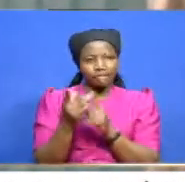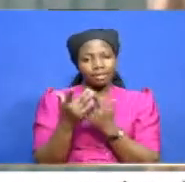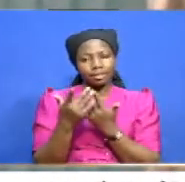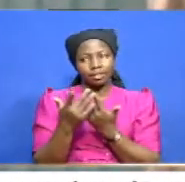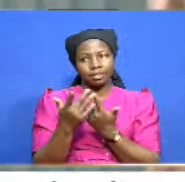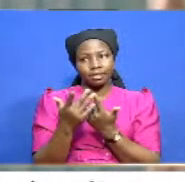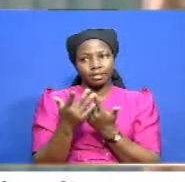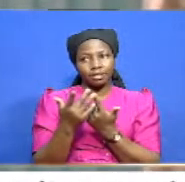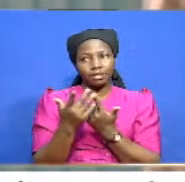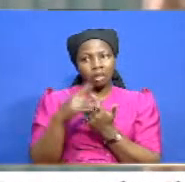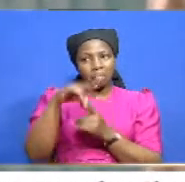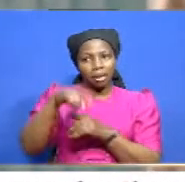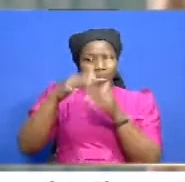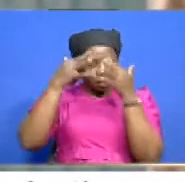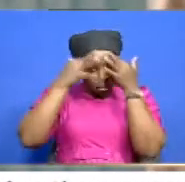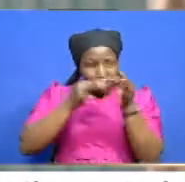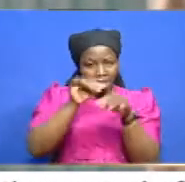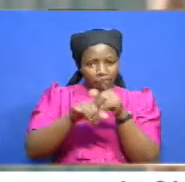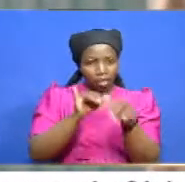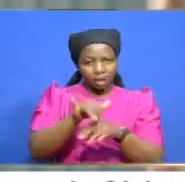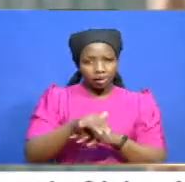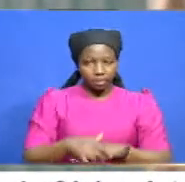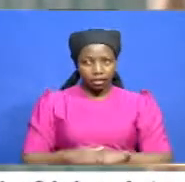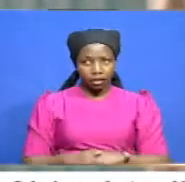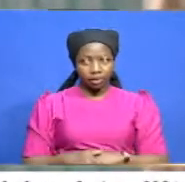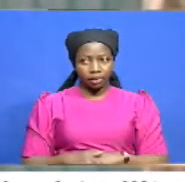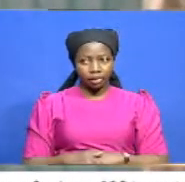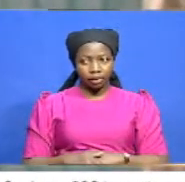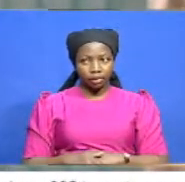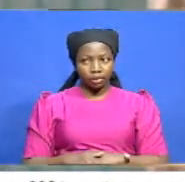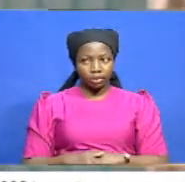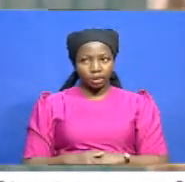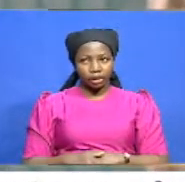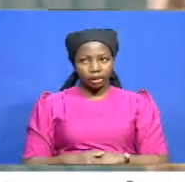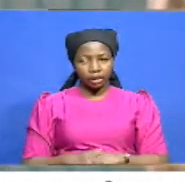on that. We pray that you reject it.